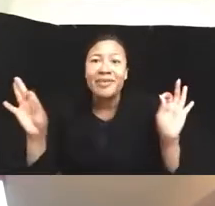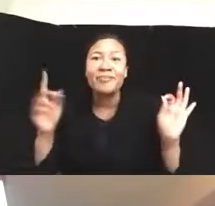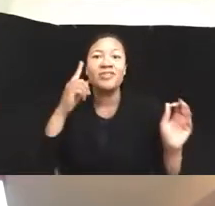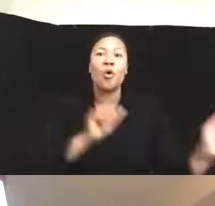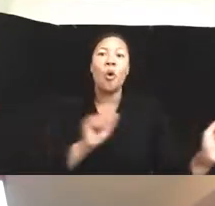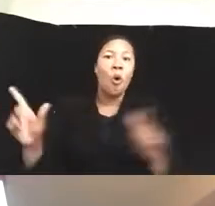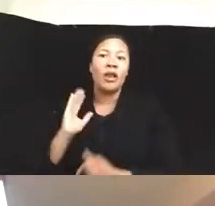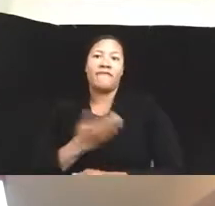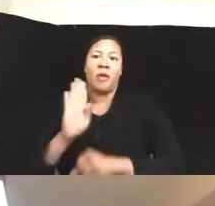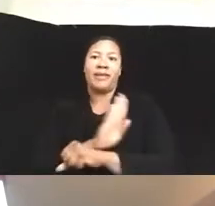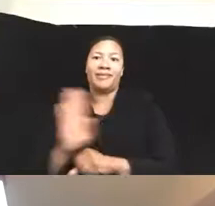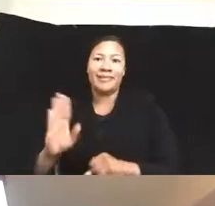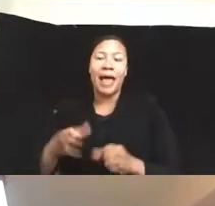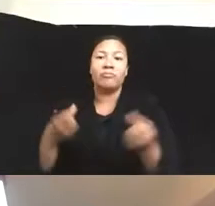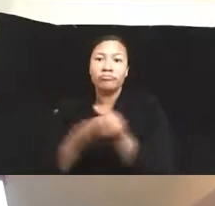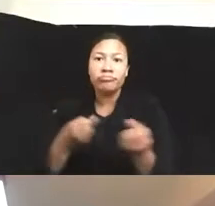Thank you.